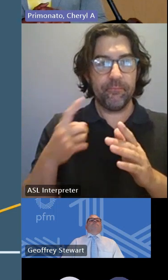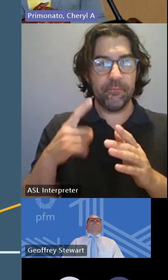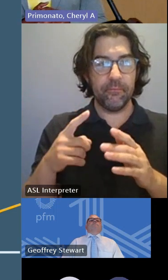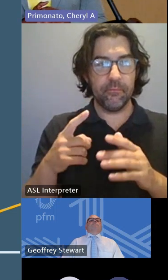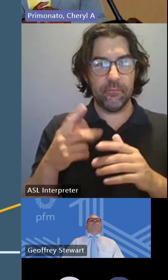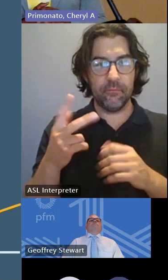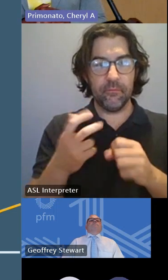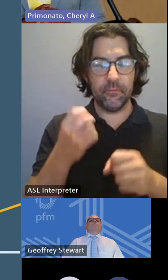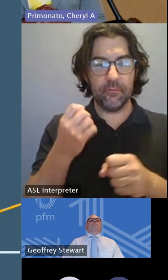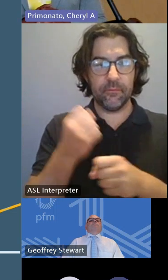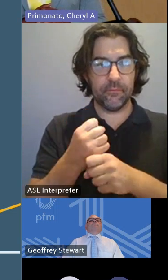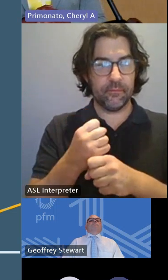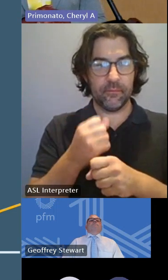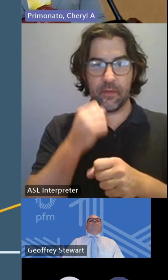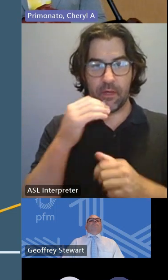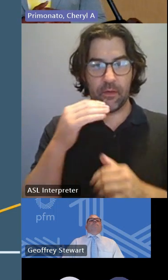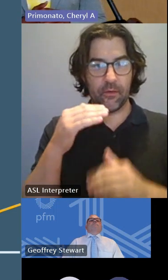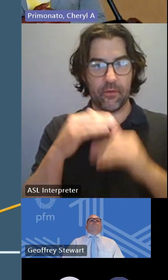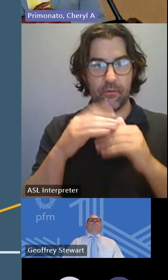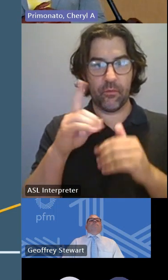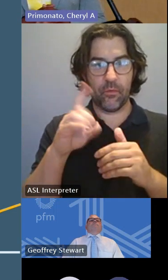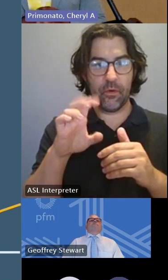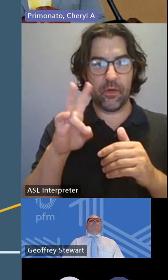term of 3 years and not to exceed amount of